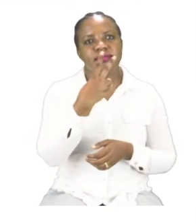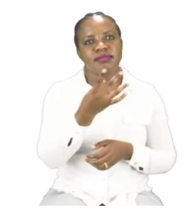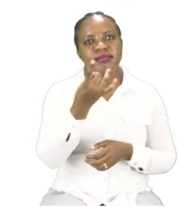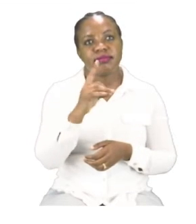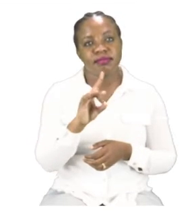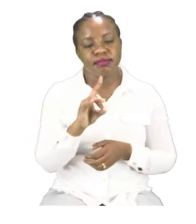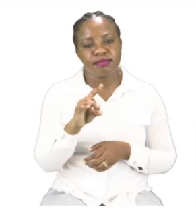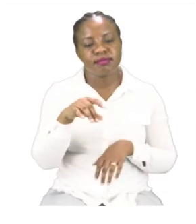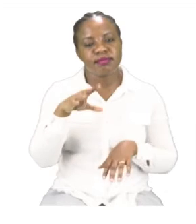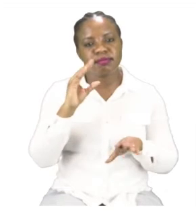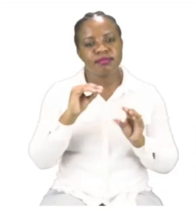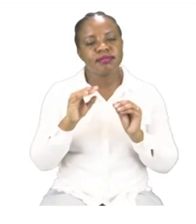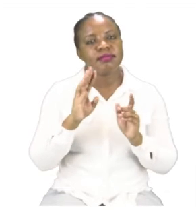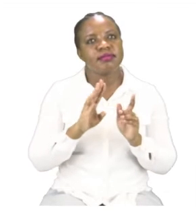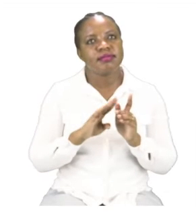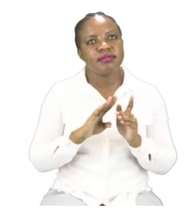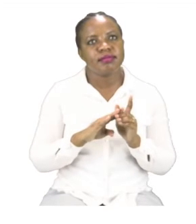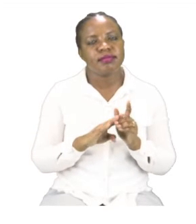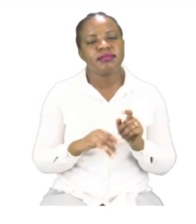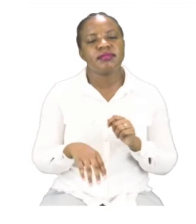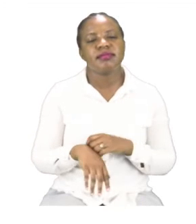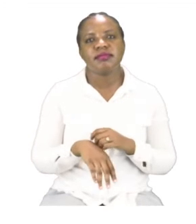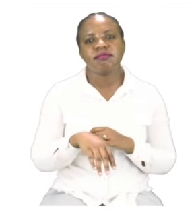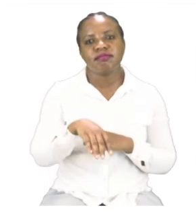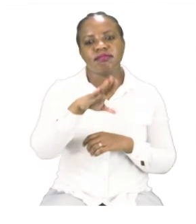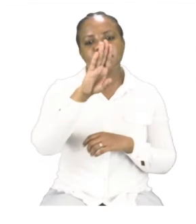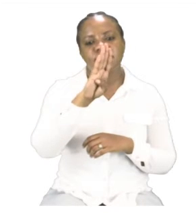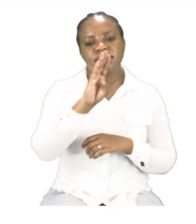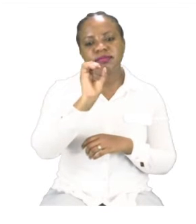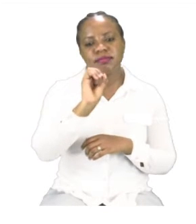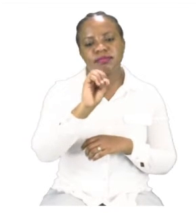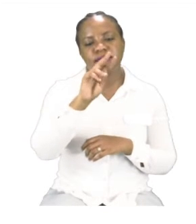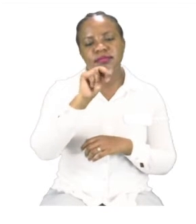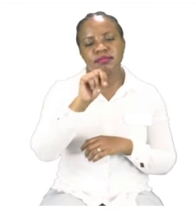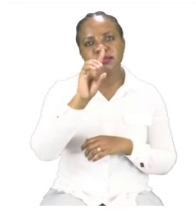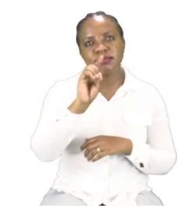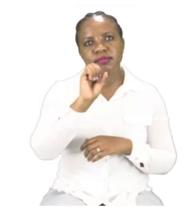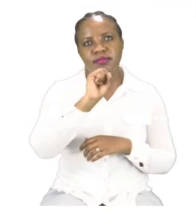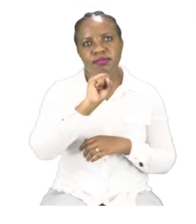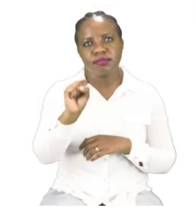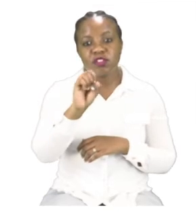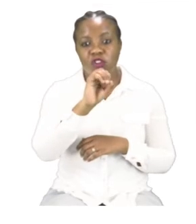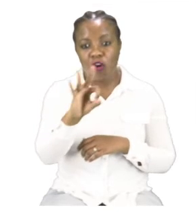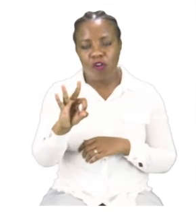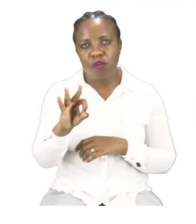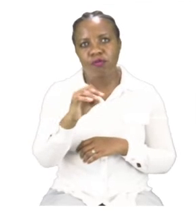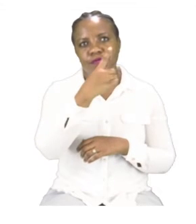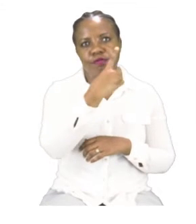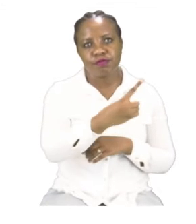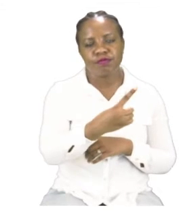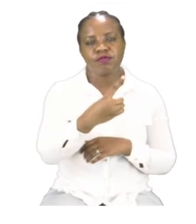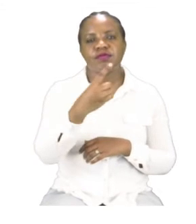any bonds, bonds of 13. So our special number today is